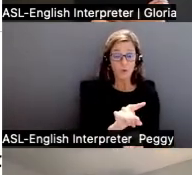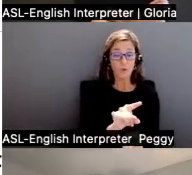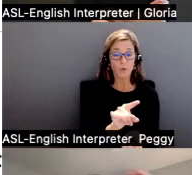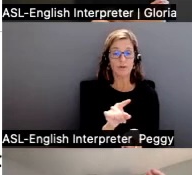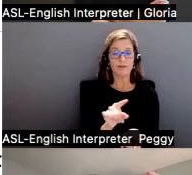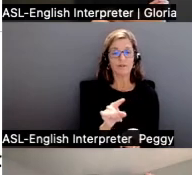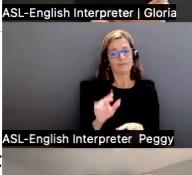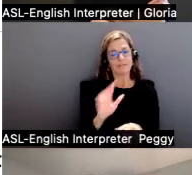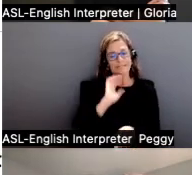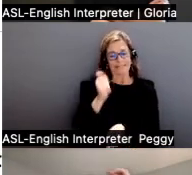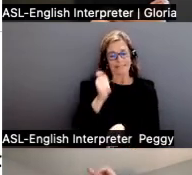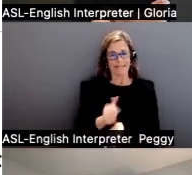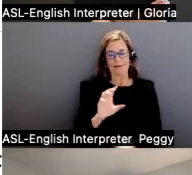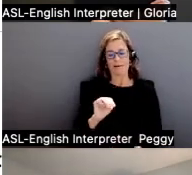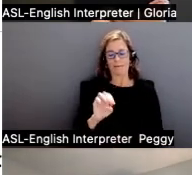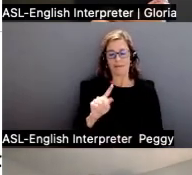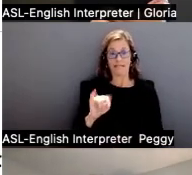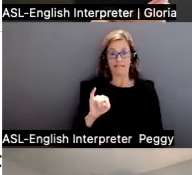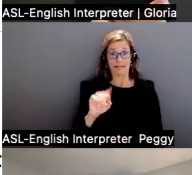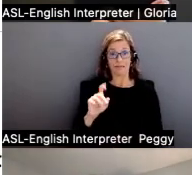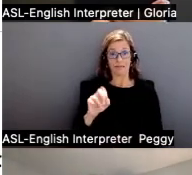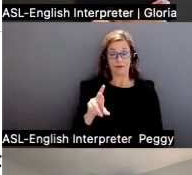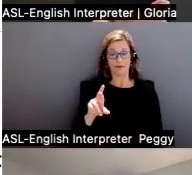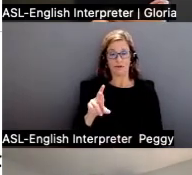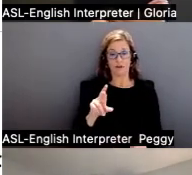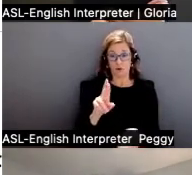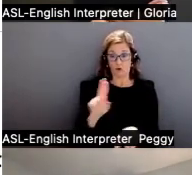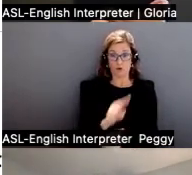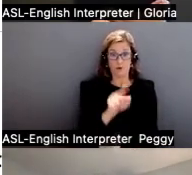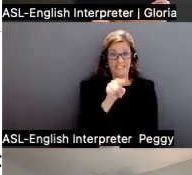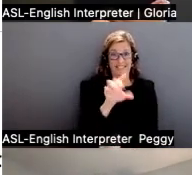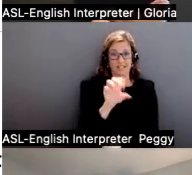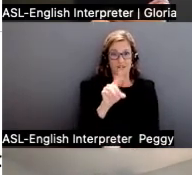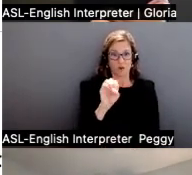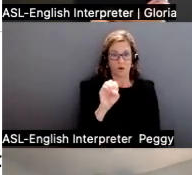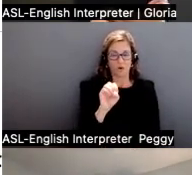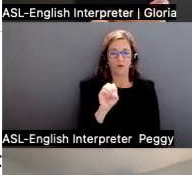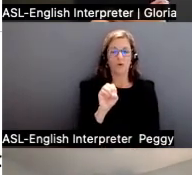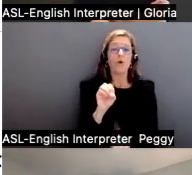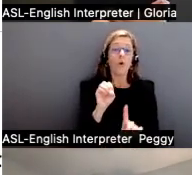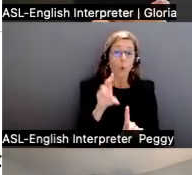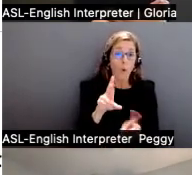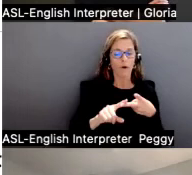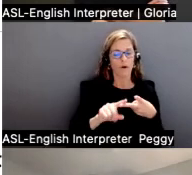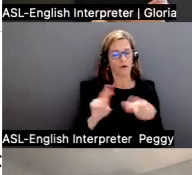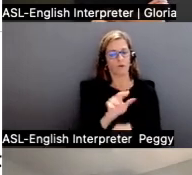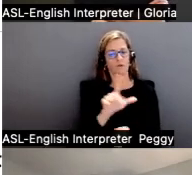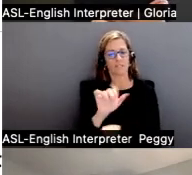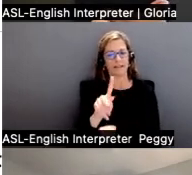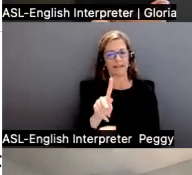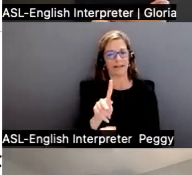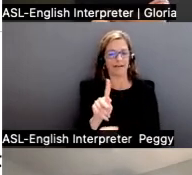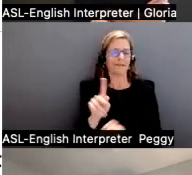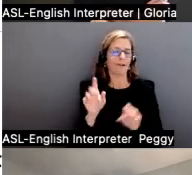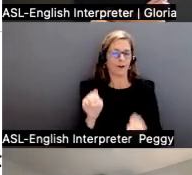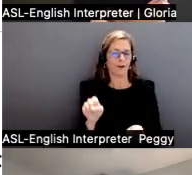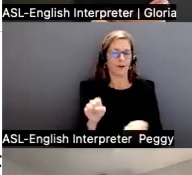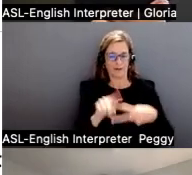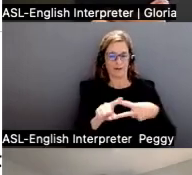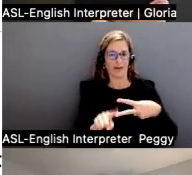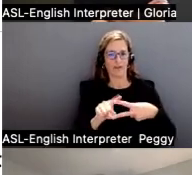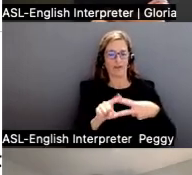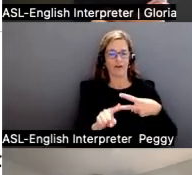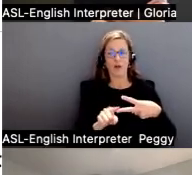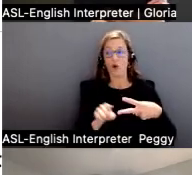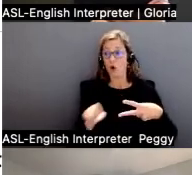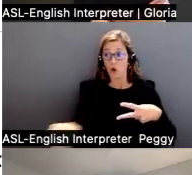into that specific website and add a code, or if I copy a link and paste it on the website for you here, you should be able